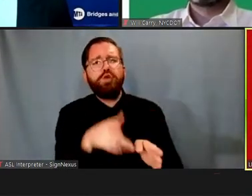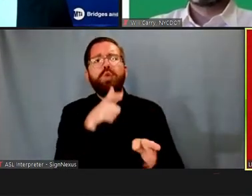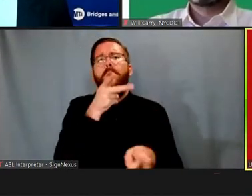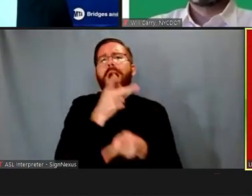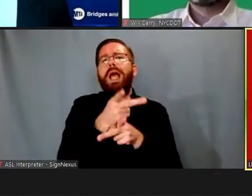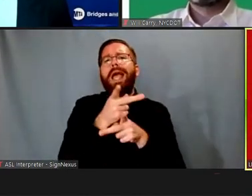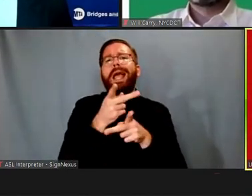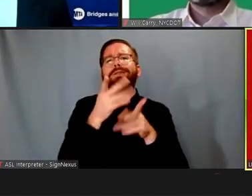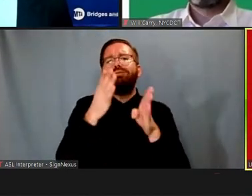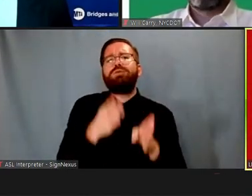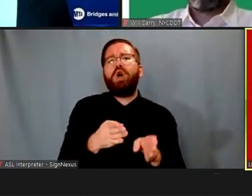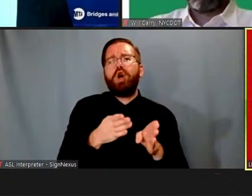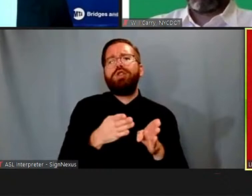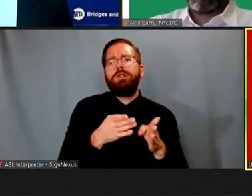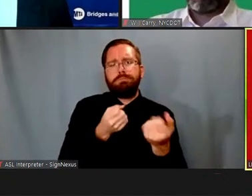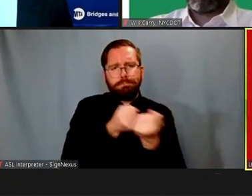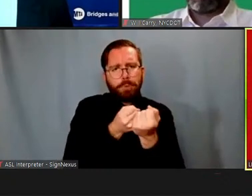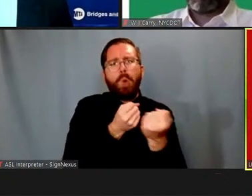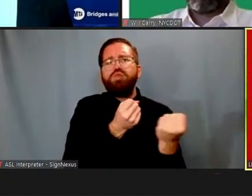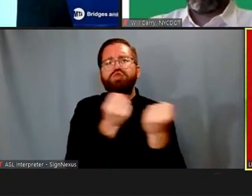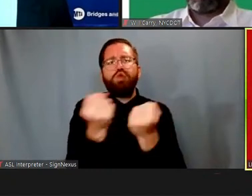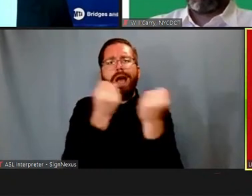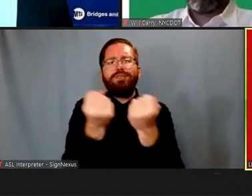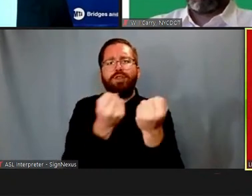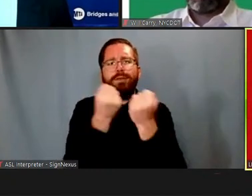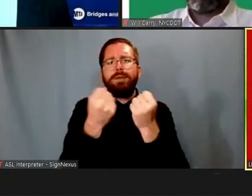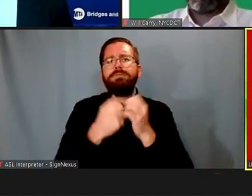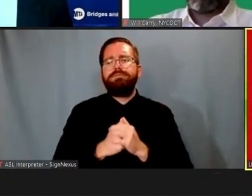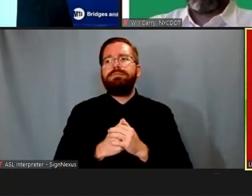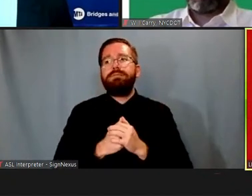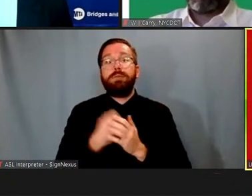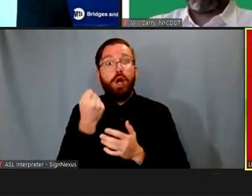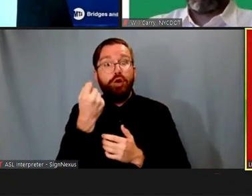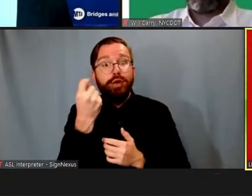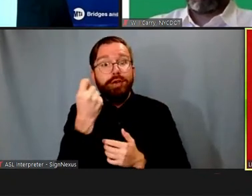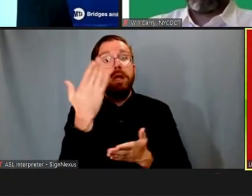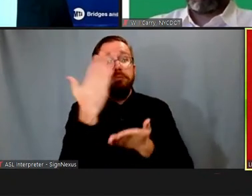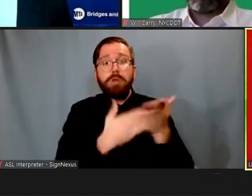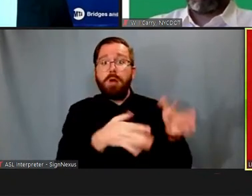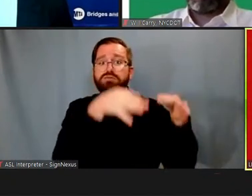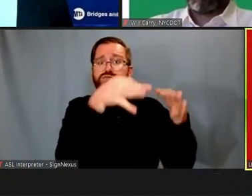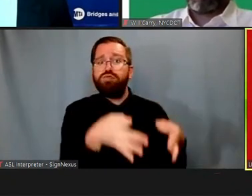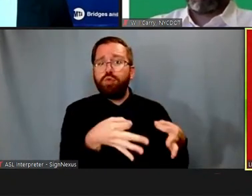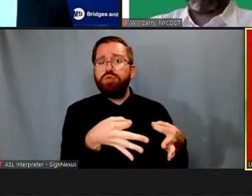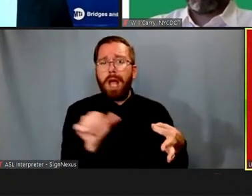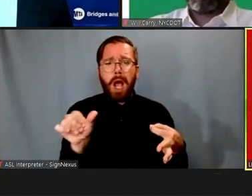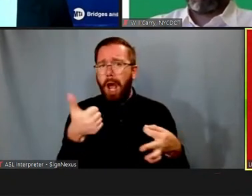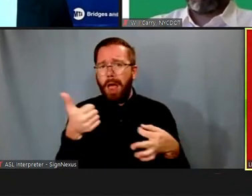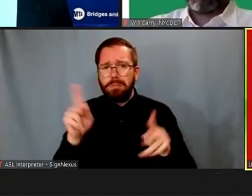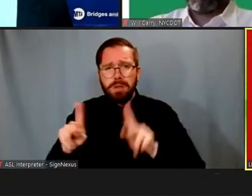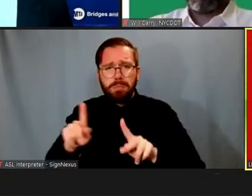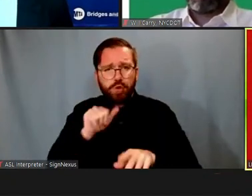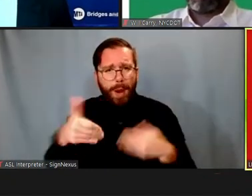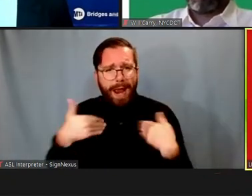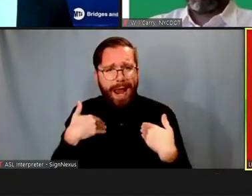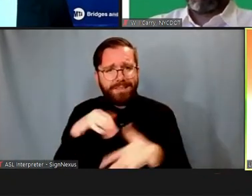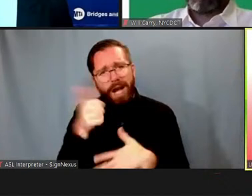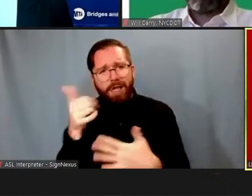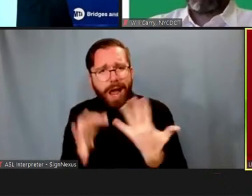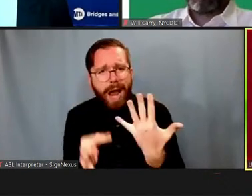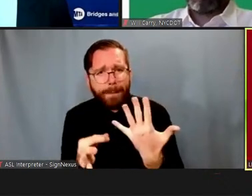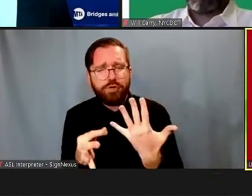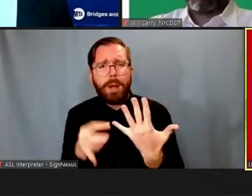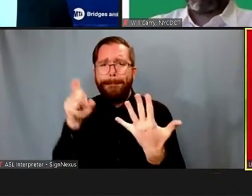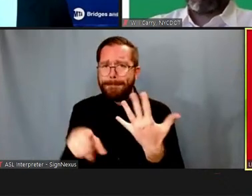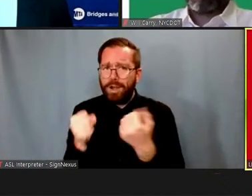to those who can choose to drive for some people there is no choice and driving is the only way there are elderly disabled